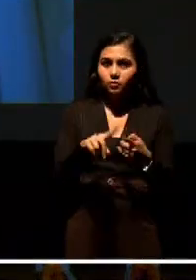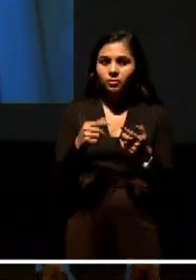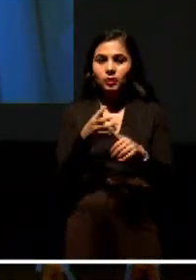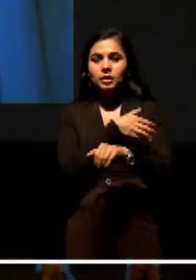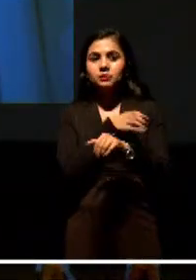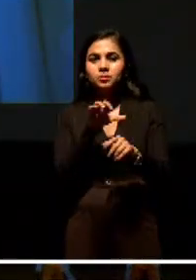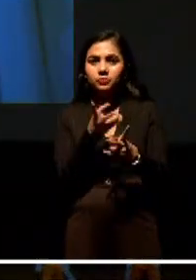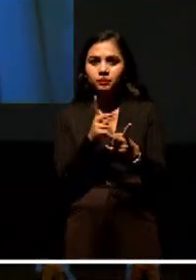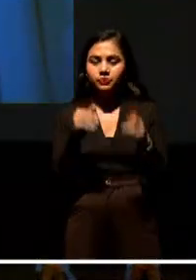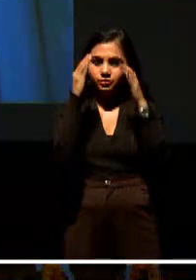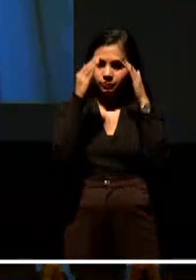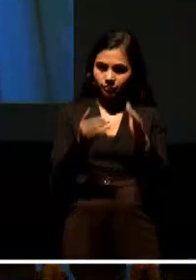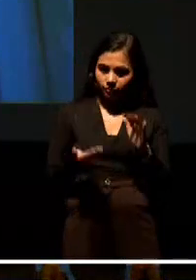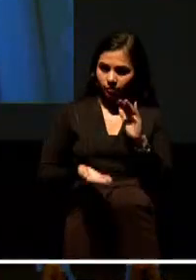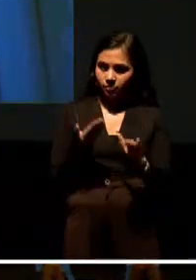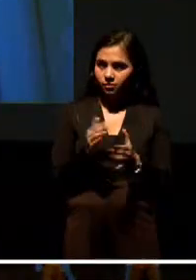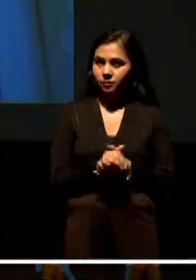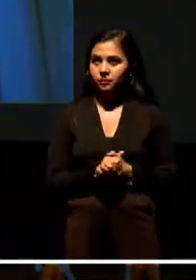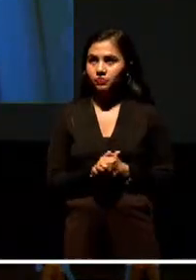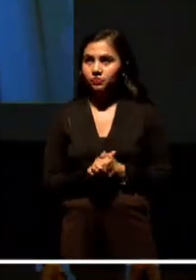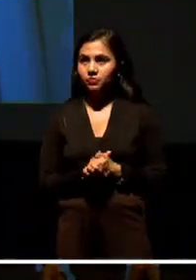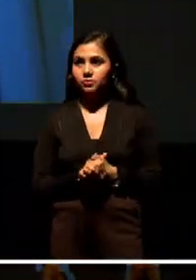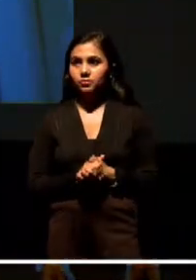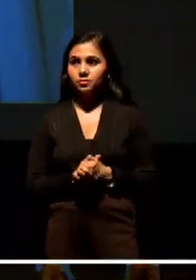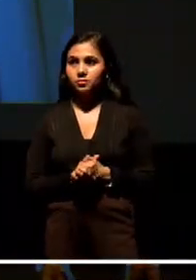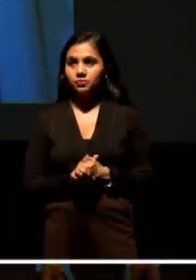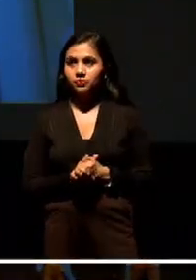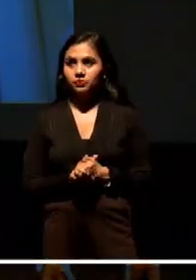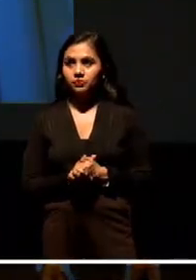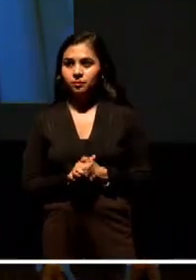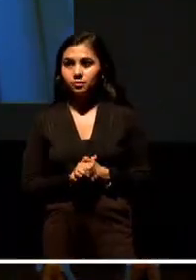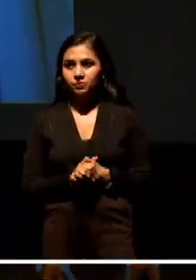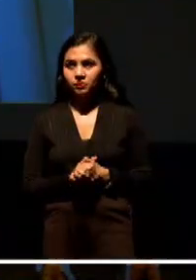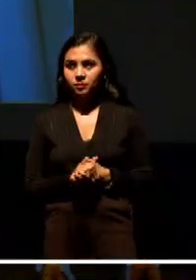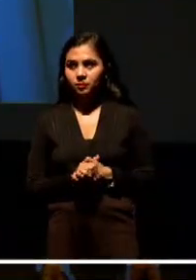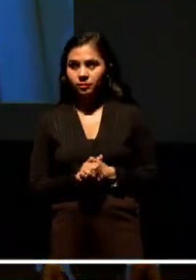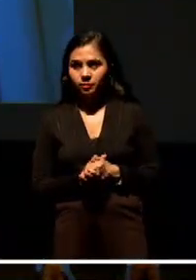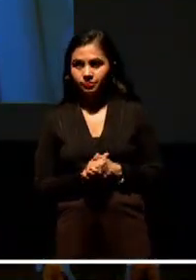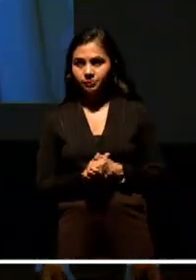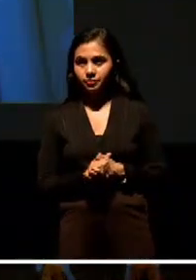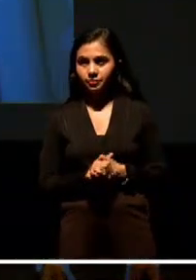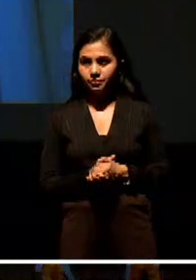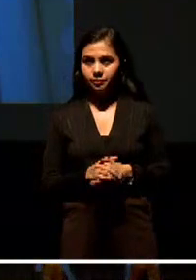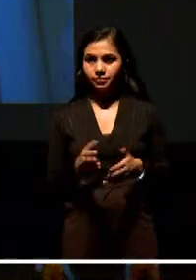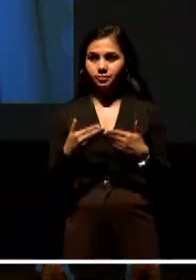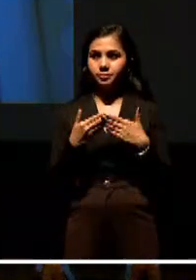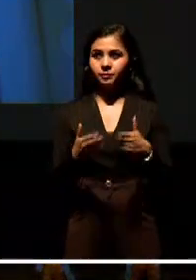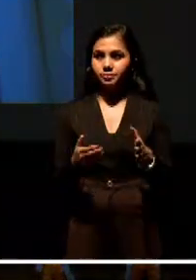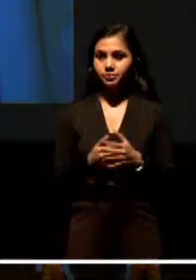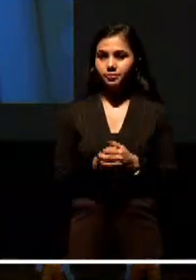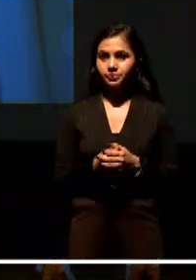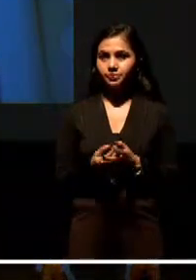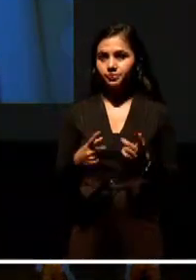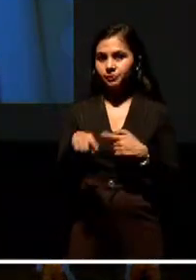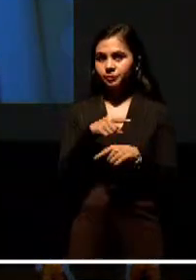I'd like you to focus just on that. So if you can summarize it in 2 minutes for me, that would be excellent. And then I'll open it up for our awesome audience.